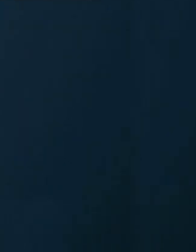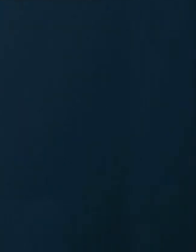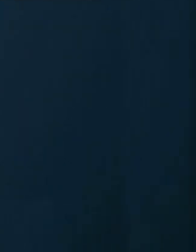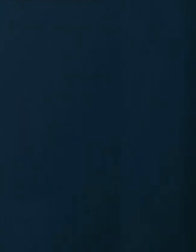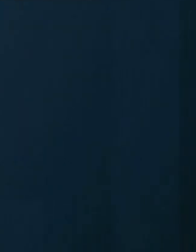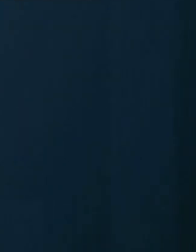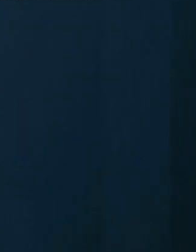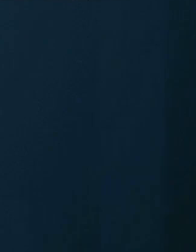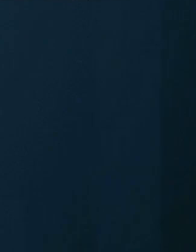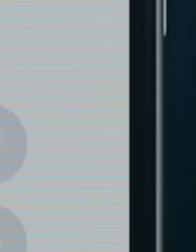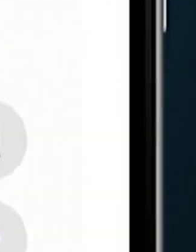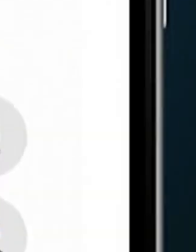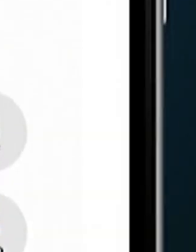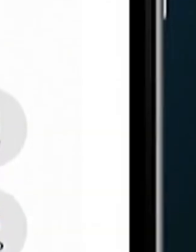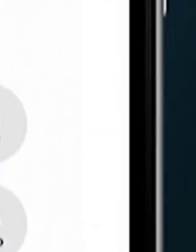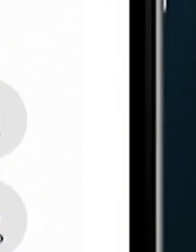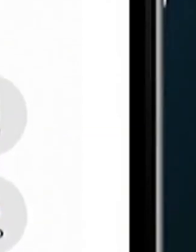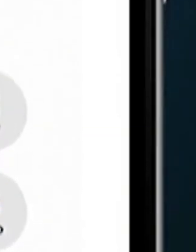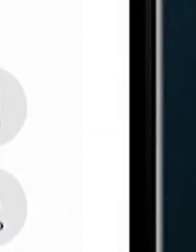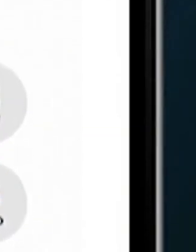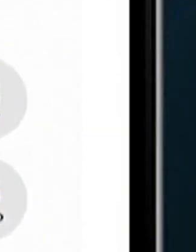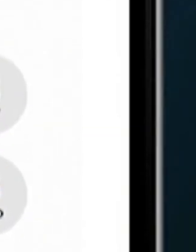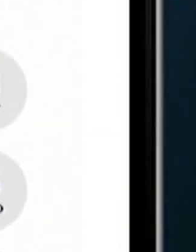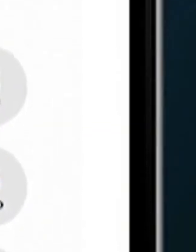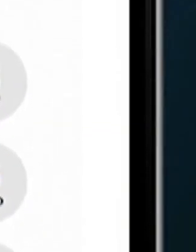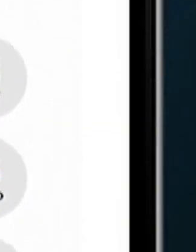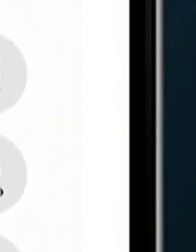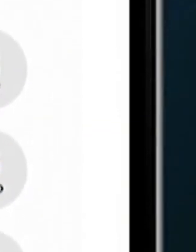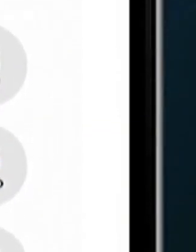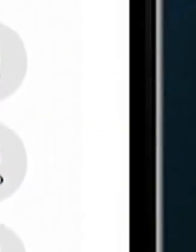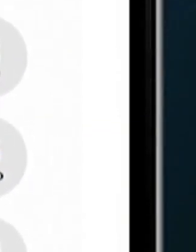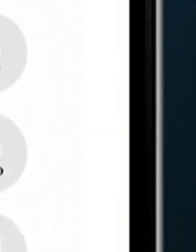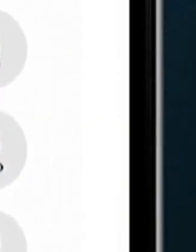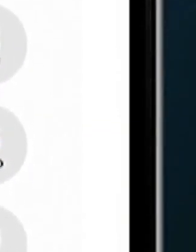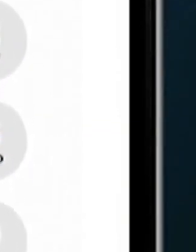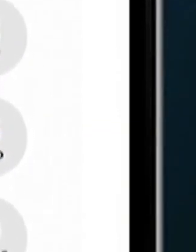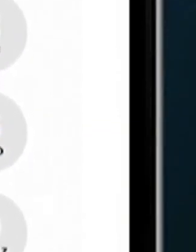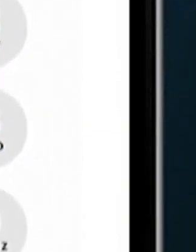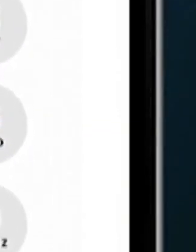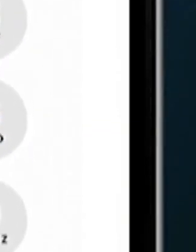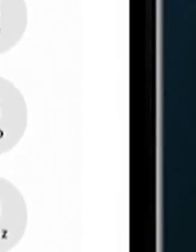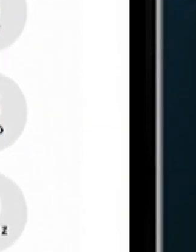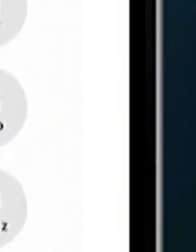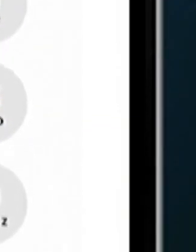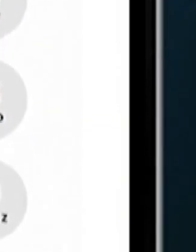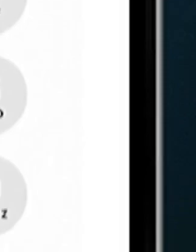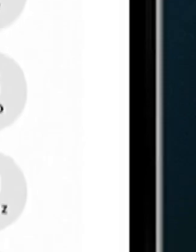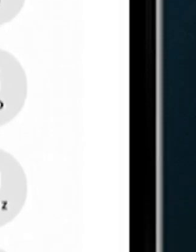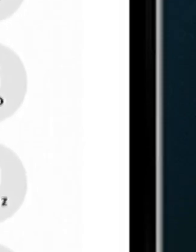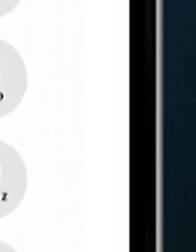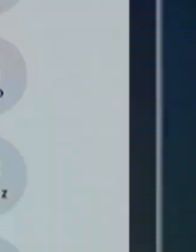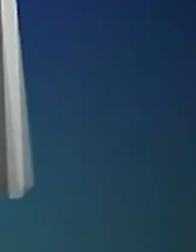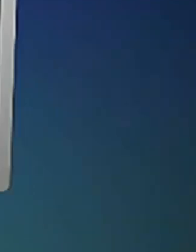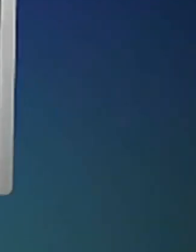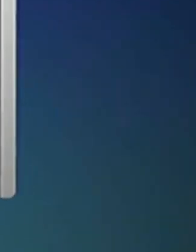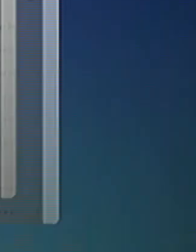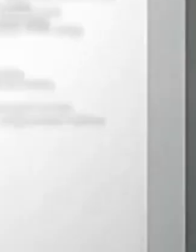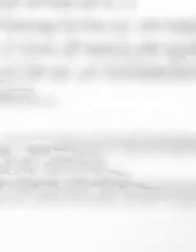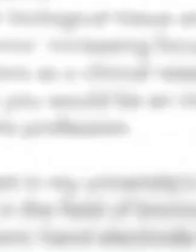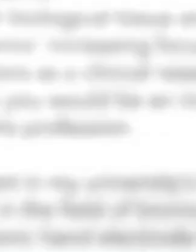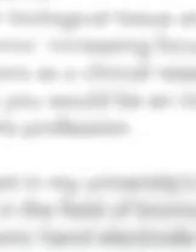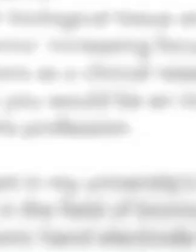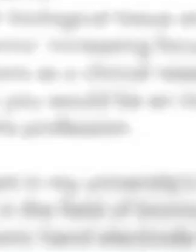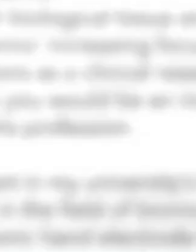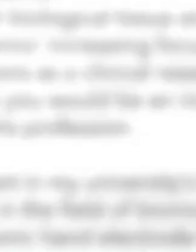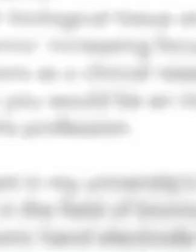dintlha tšeo di le amago le setšhaba le letšeng go 011 714 6133 goba le re romele email